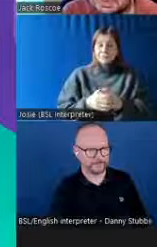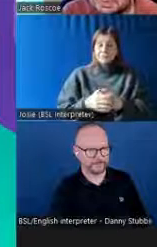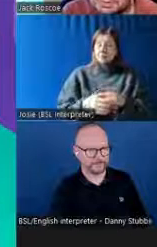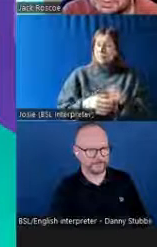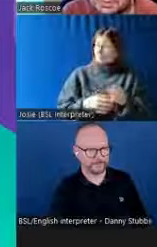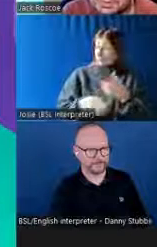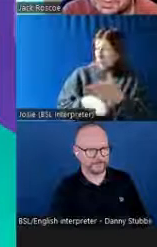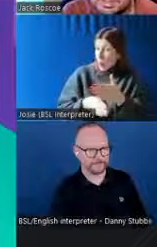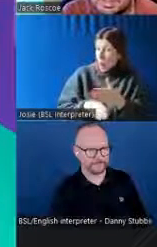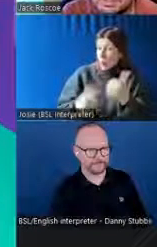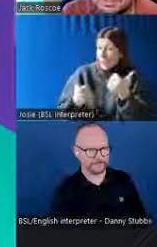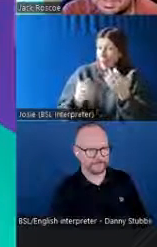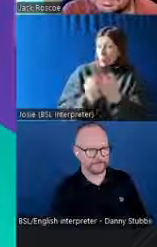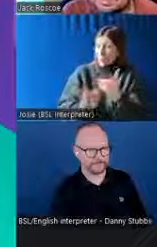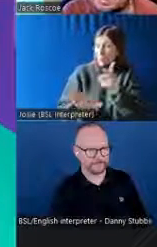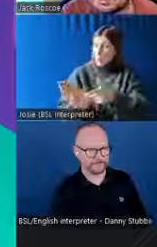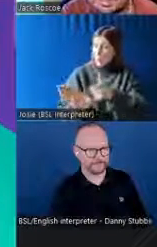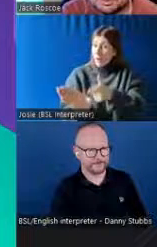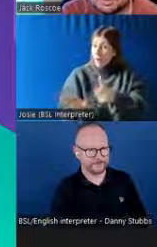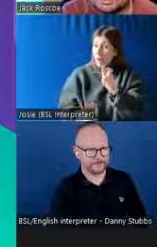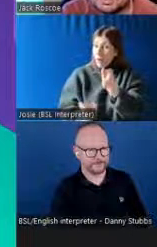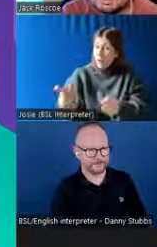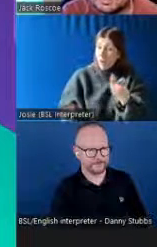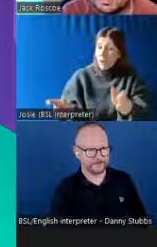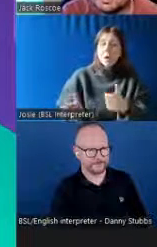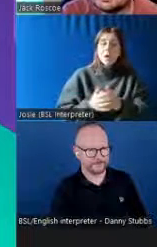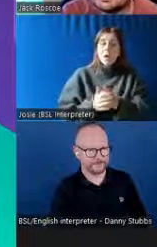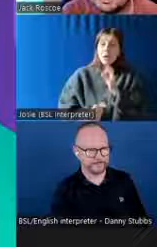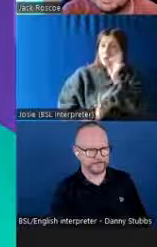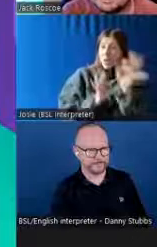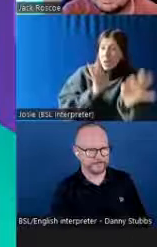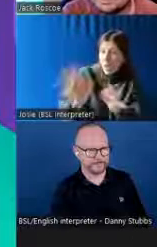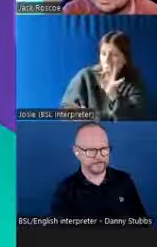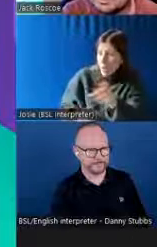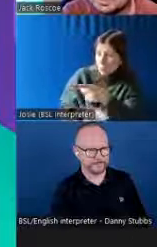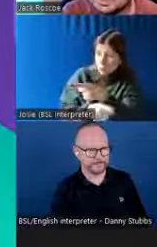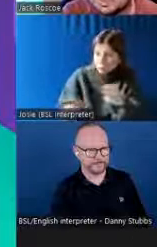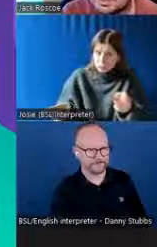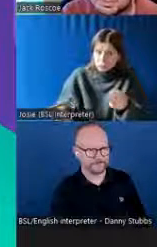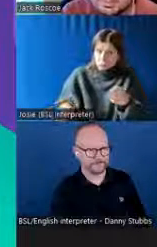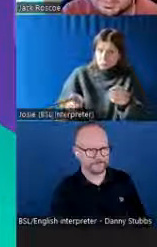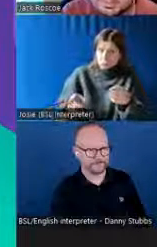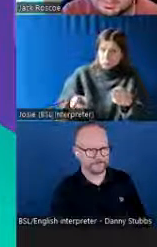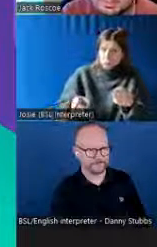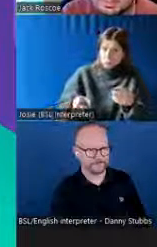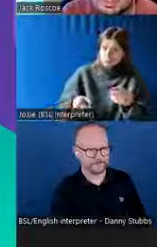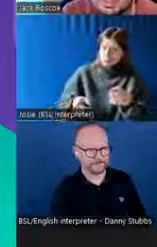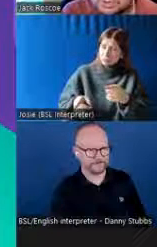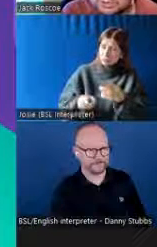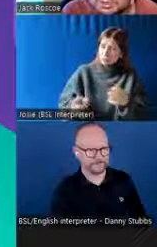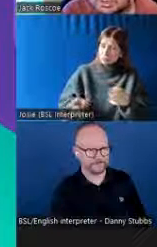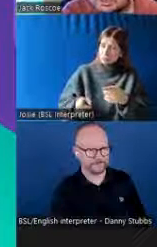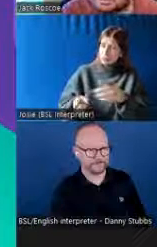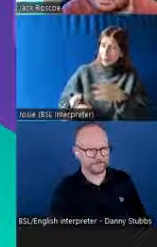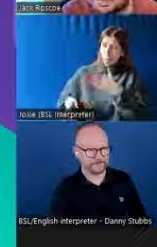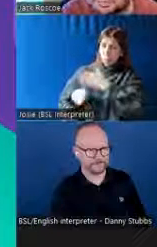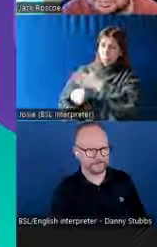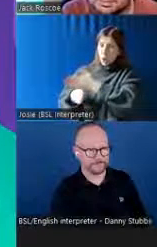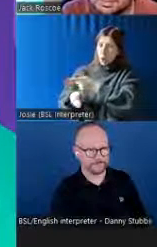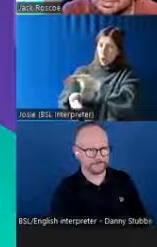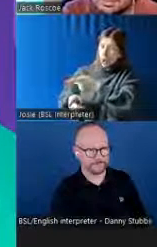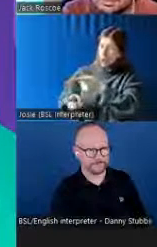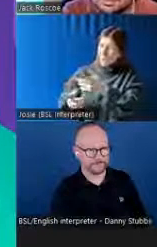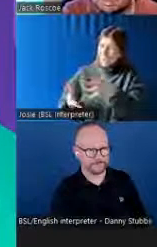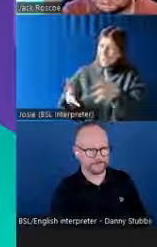young participants is to ask them to help you come up with how the work that they just participated in should be reflected